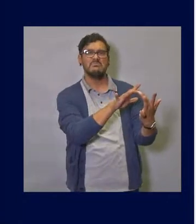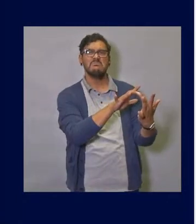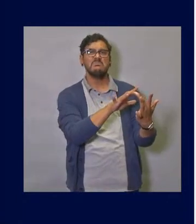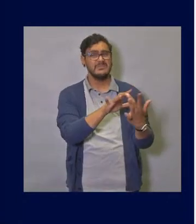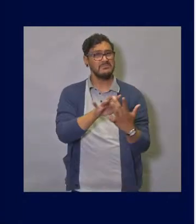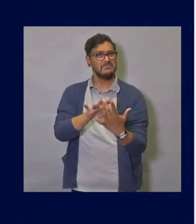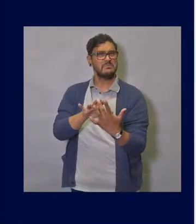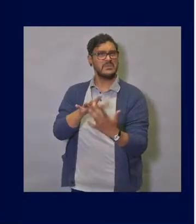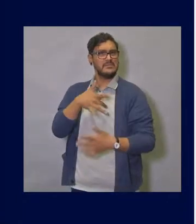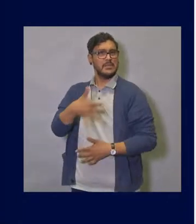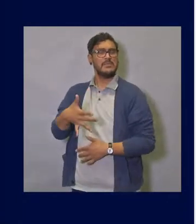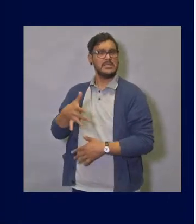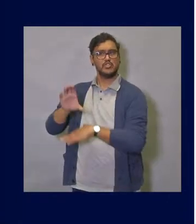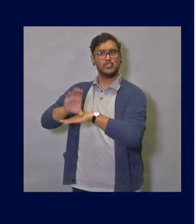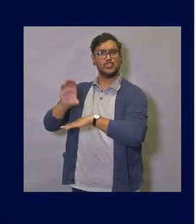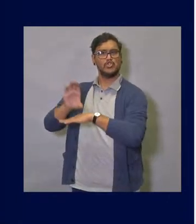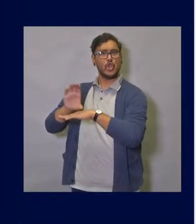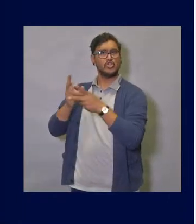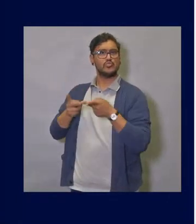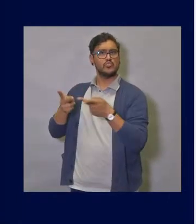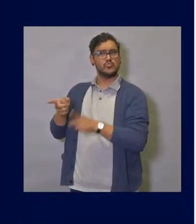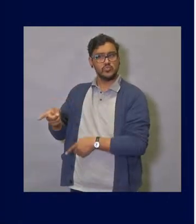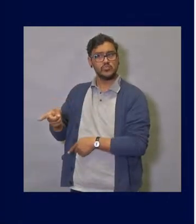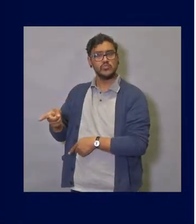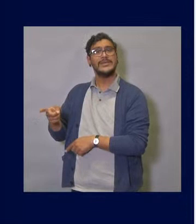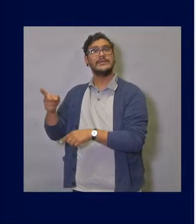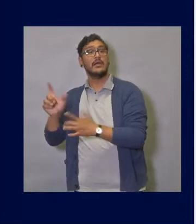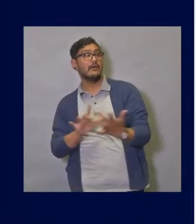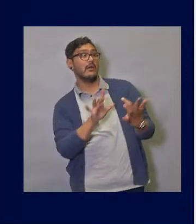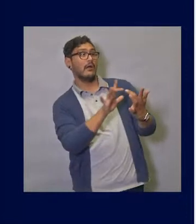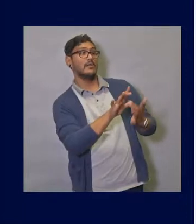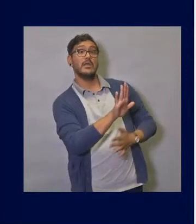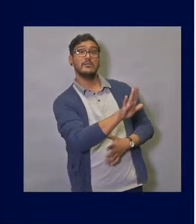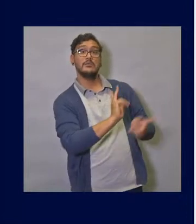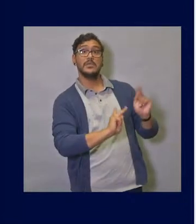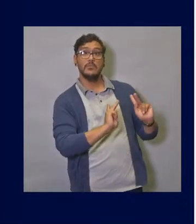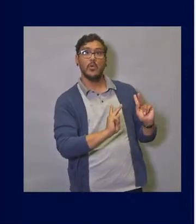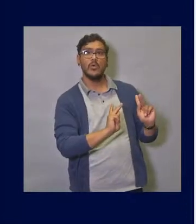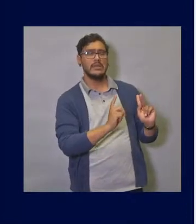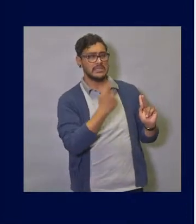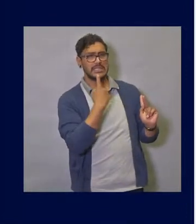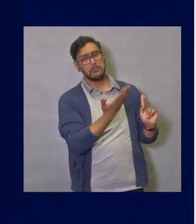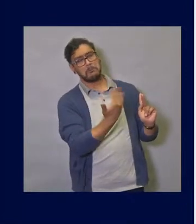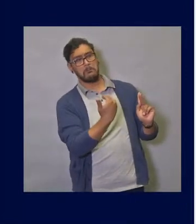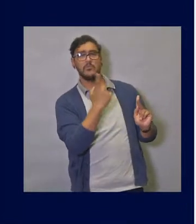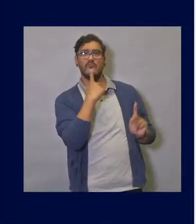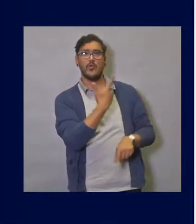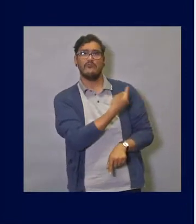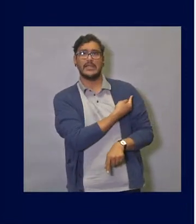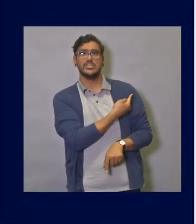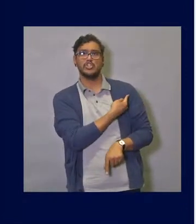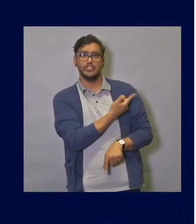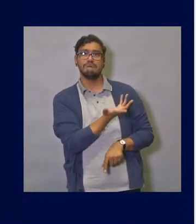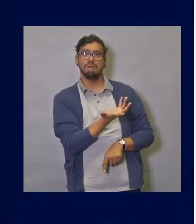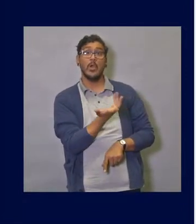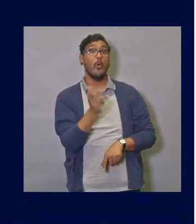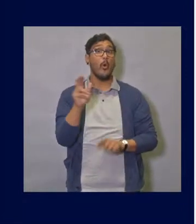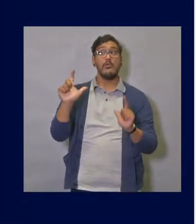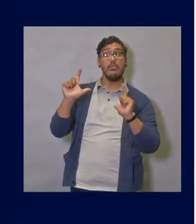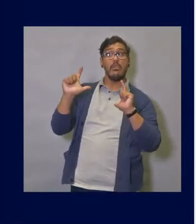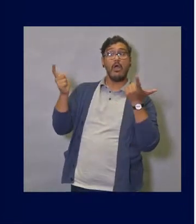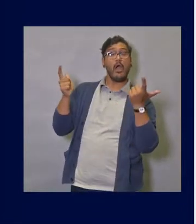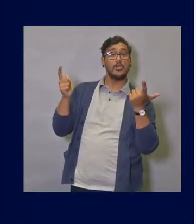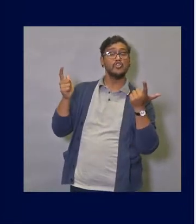clients and assist them either register to be vaccinated at one of the community sites, at one of our large capacity sites,